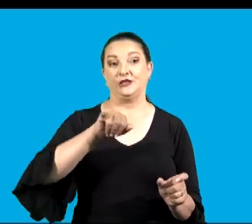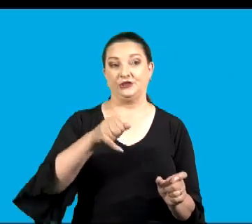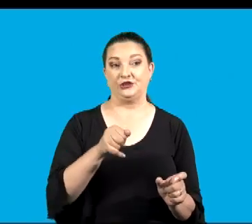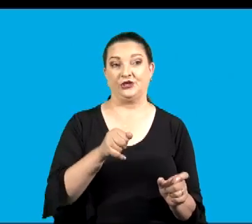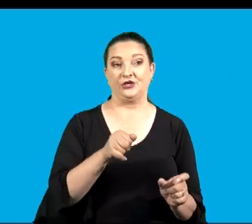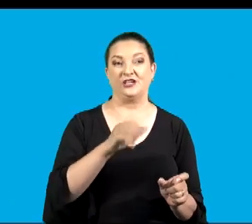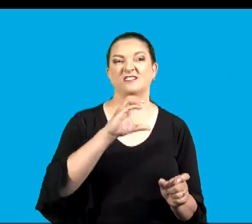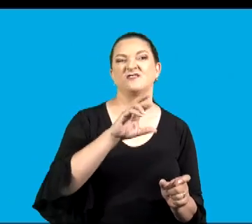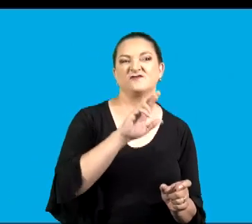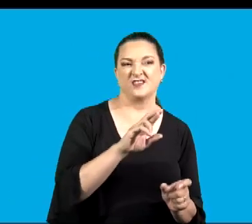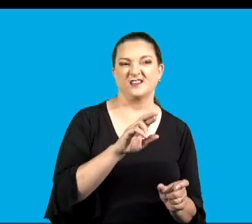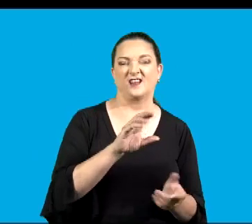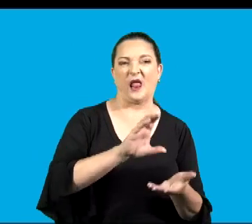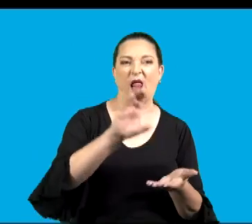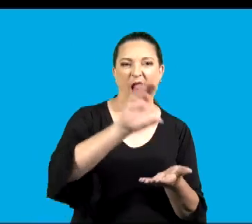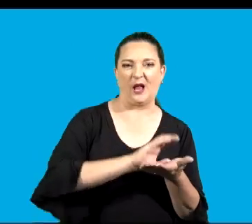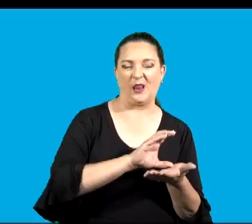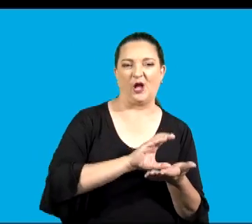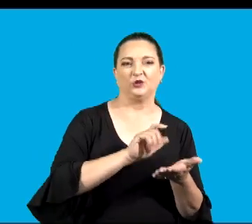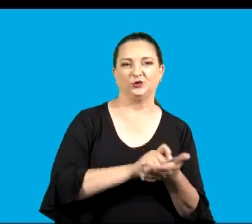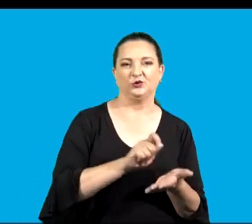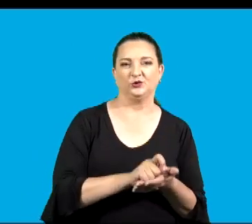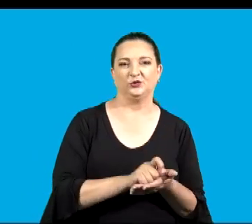CAJ, was understated by